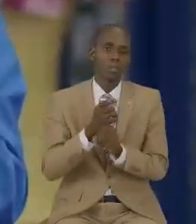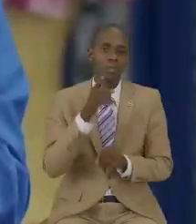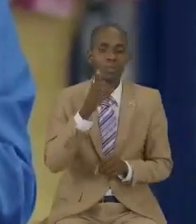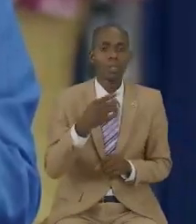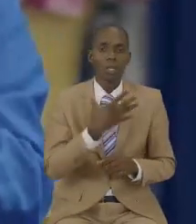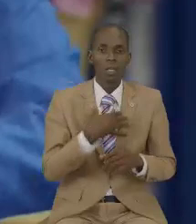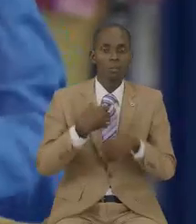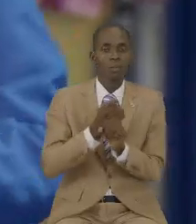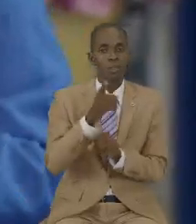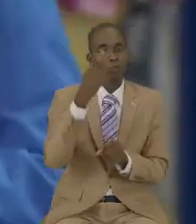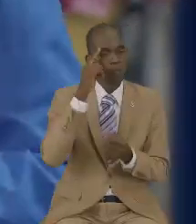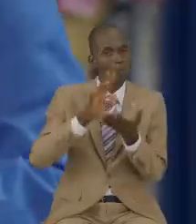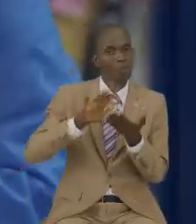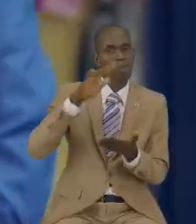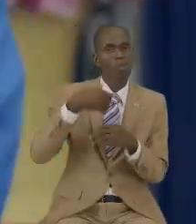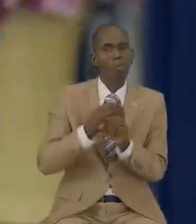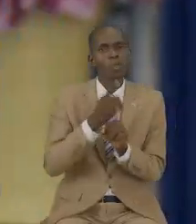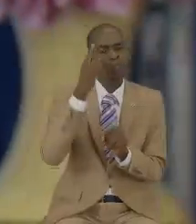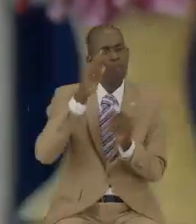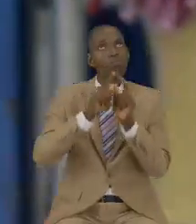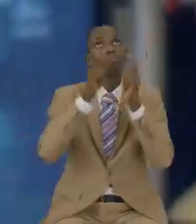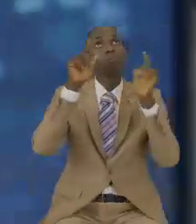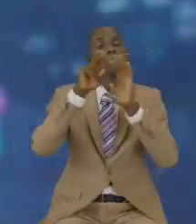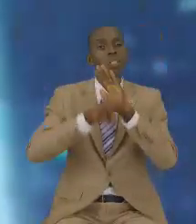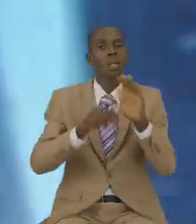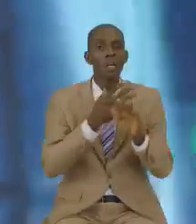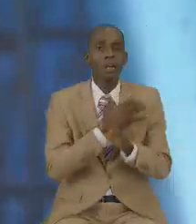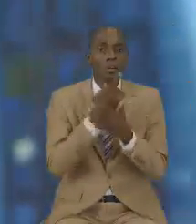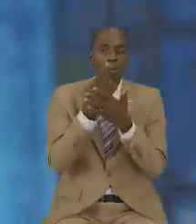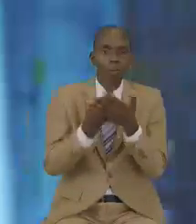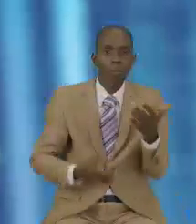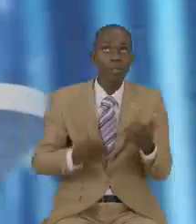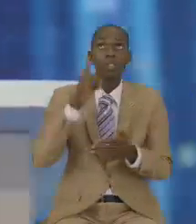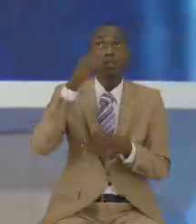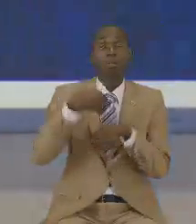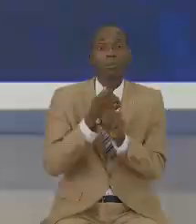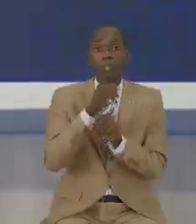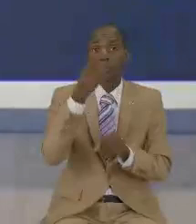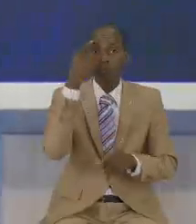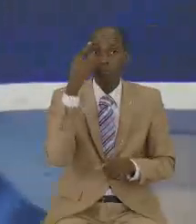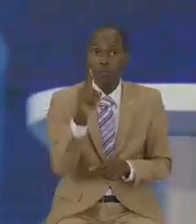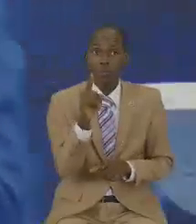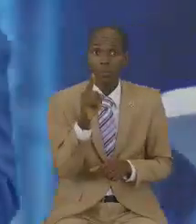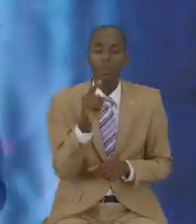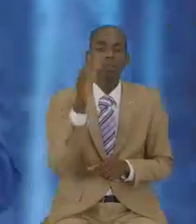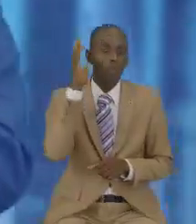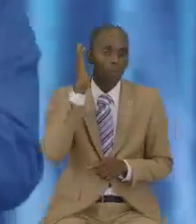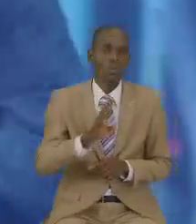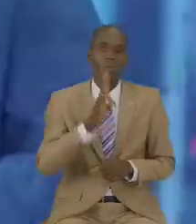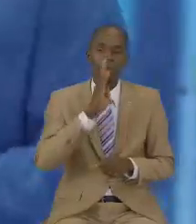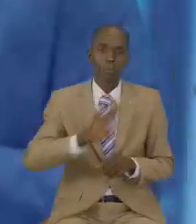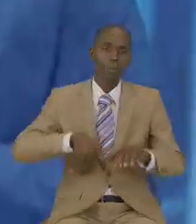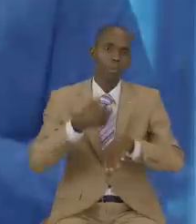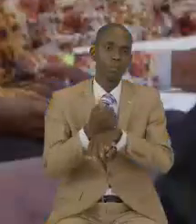glory. He's made you for greatness. And what he made you for will be accomplished